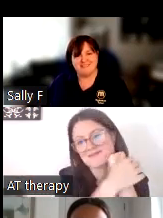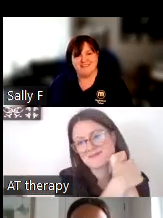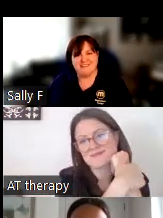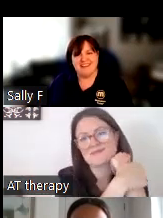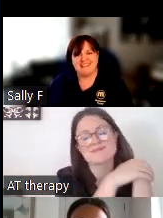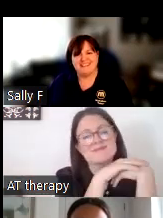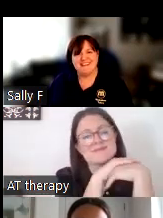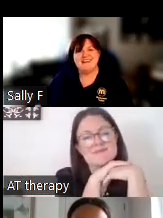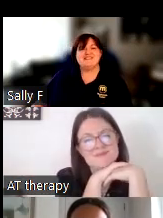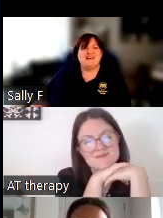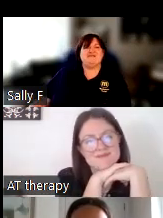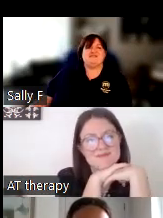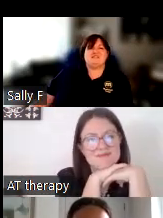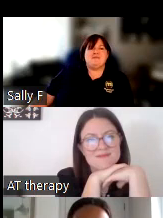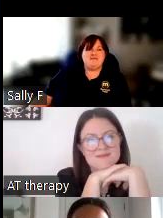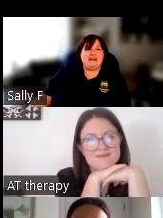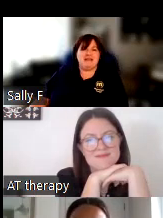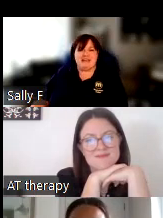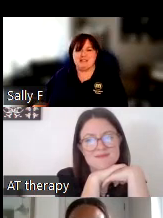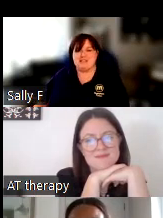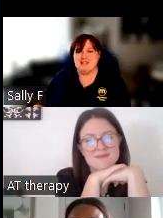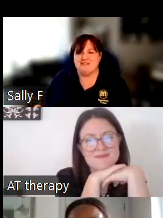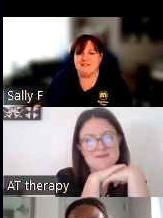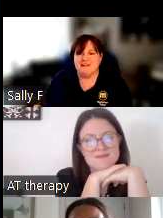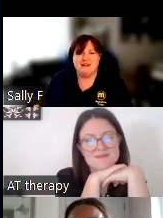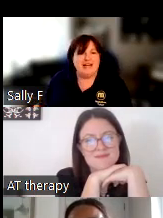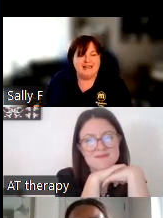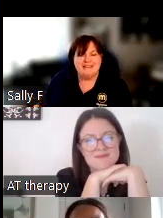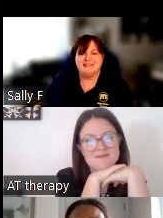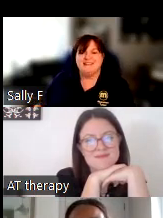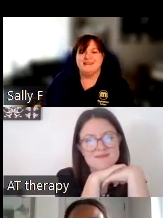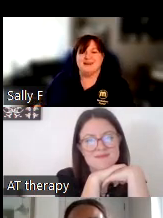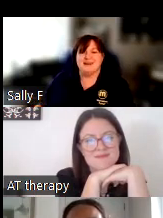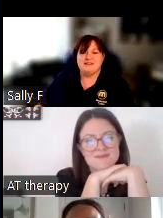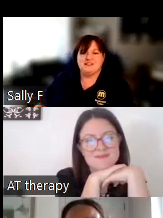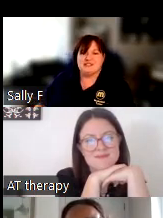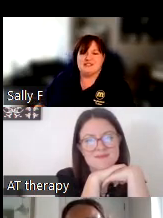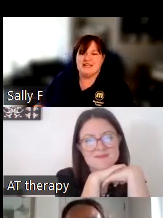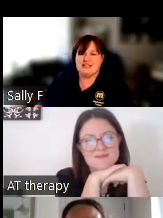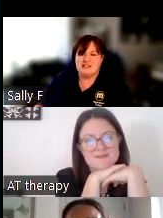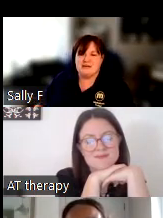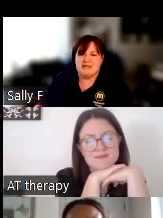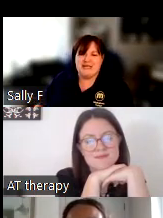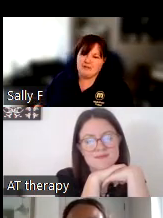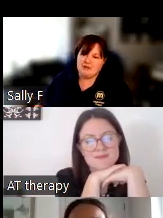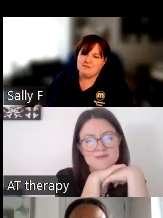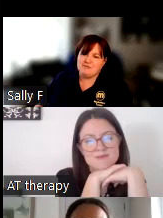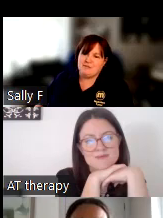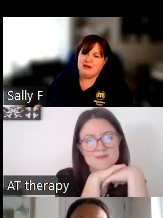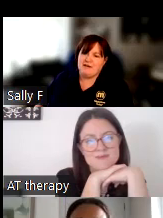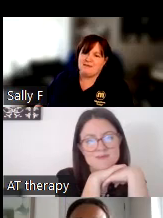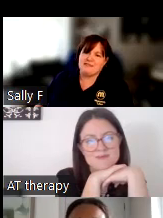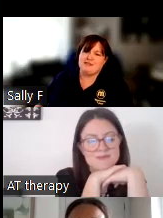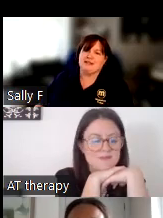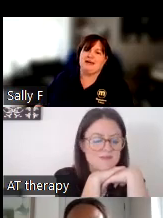Okay, so just some of the recommendations online. So here's just a selection of some of the key groups of people